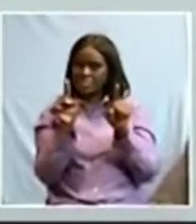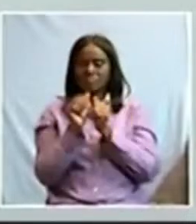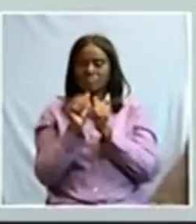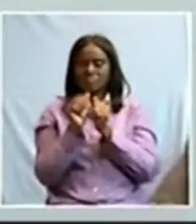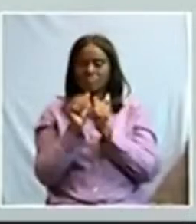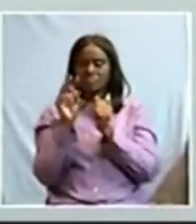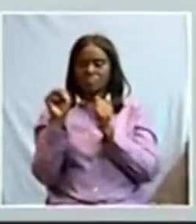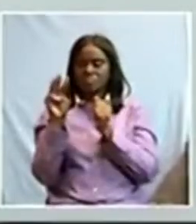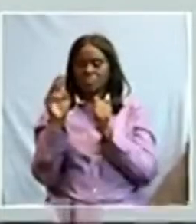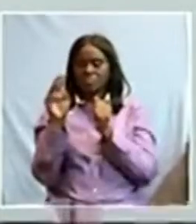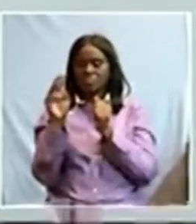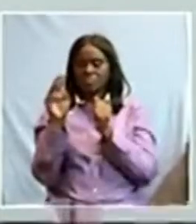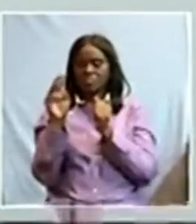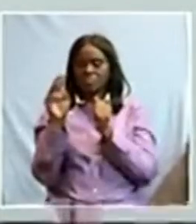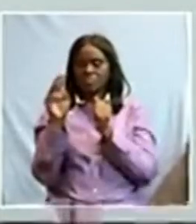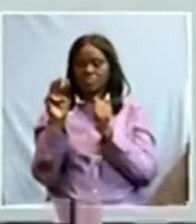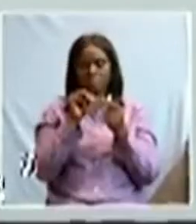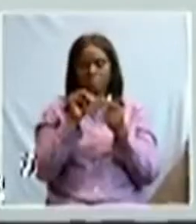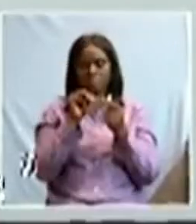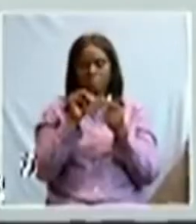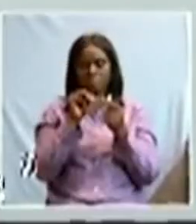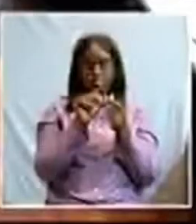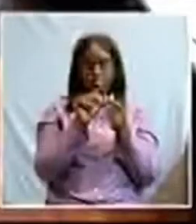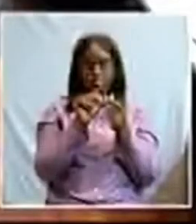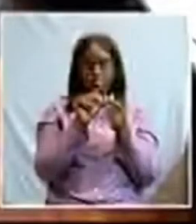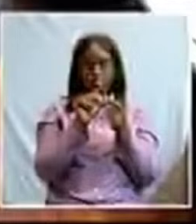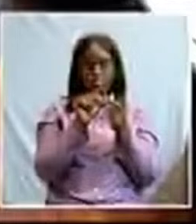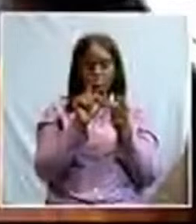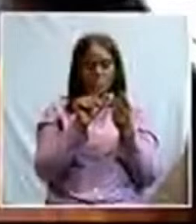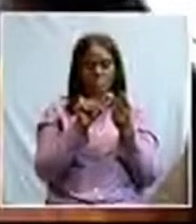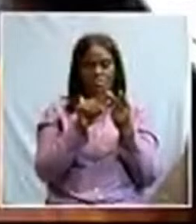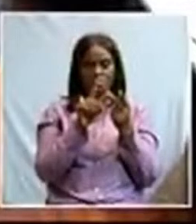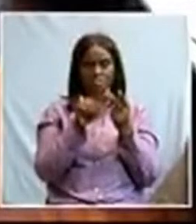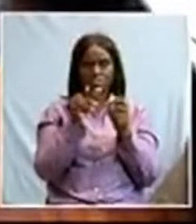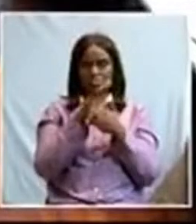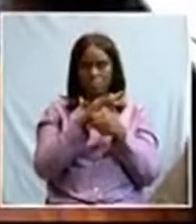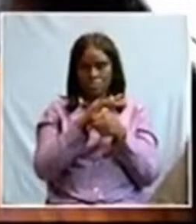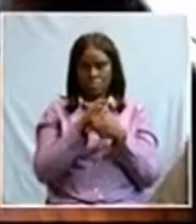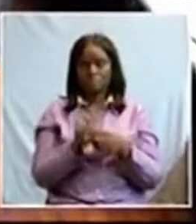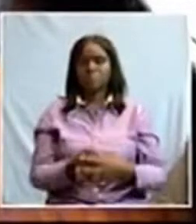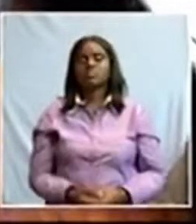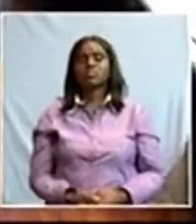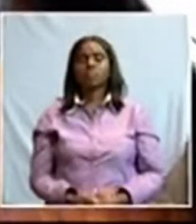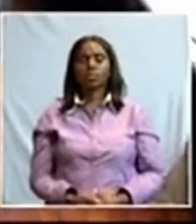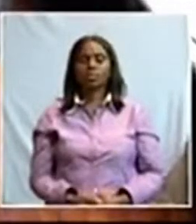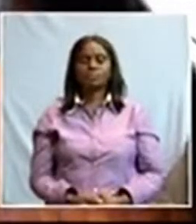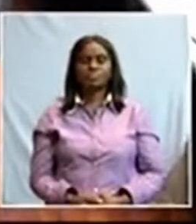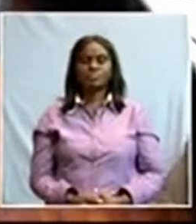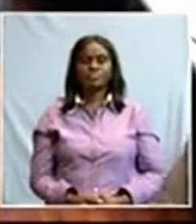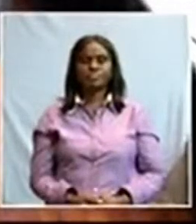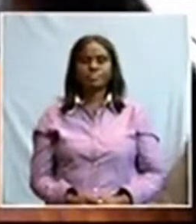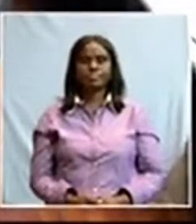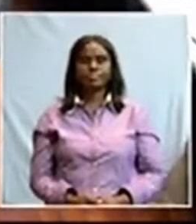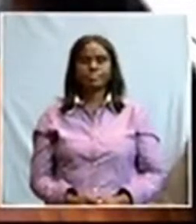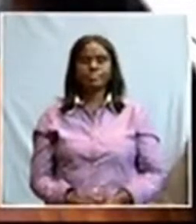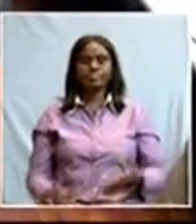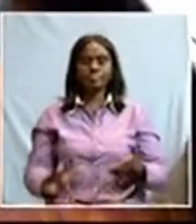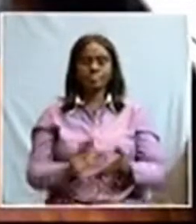Bumanza, then Mitete, then Vonga. Follow-up questions. Thank you, Chair. I think page